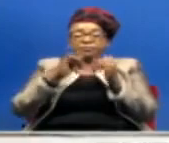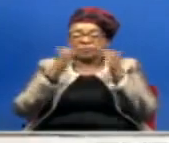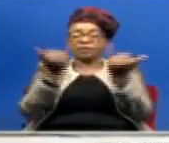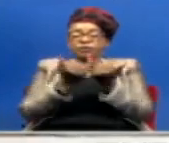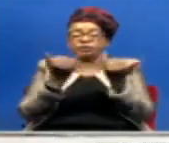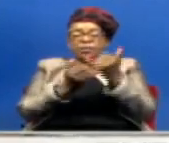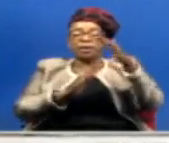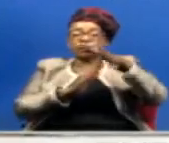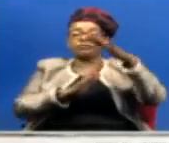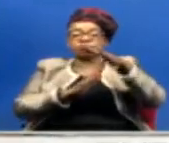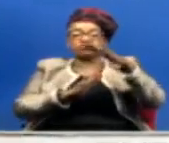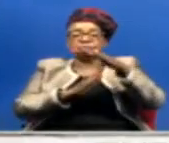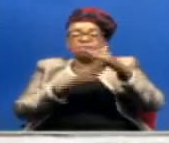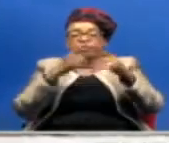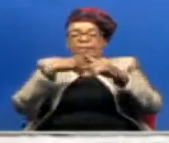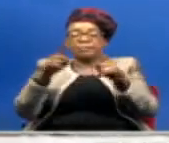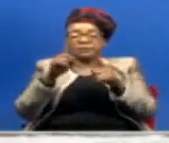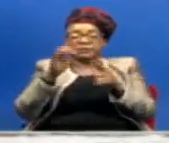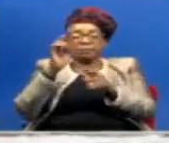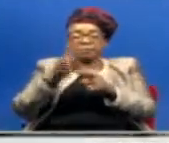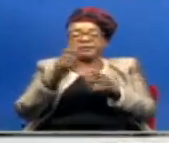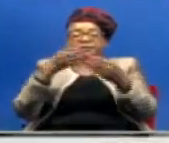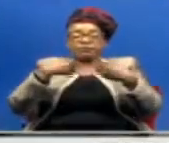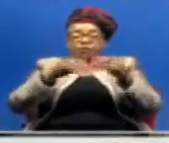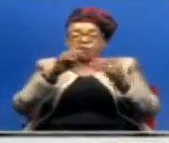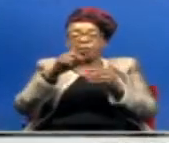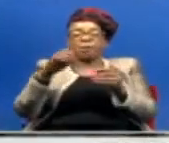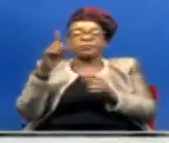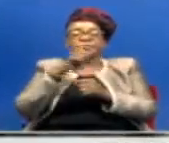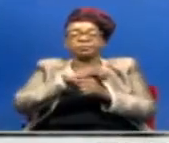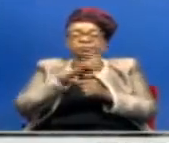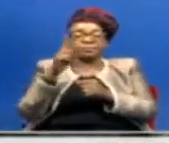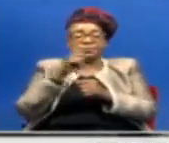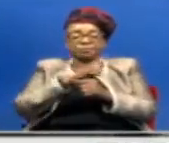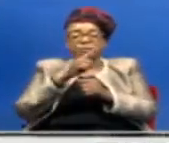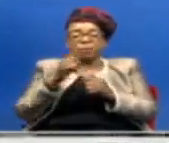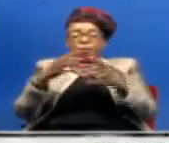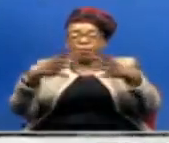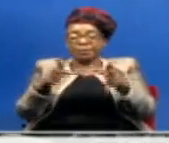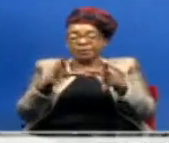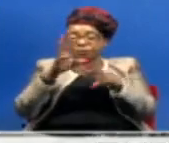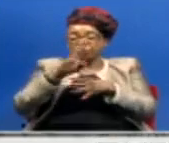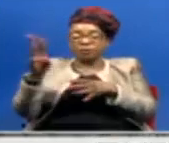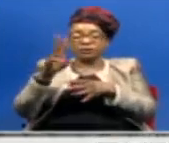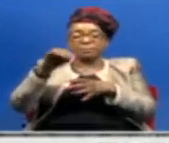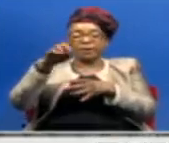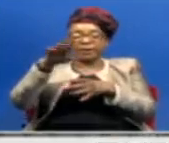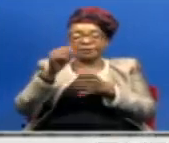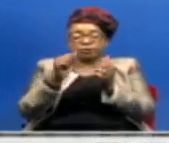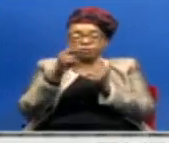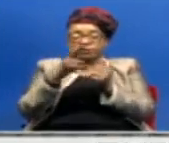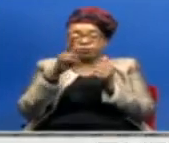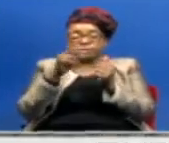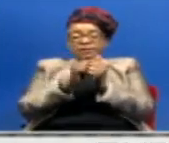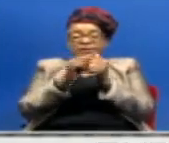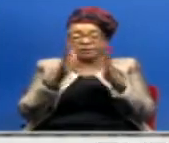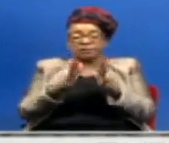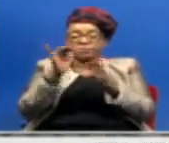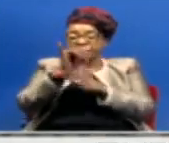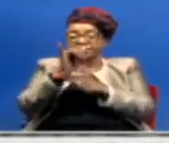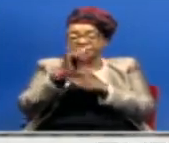attacks by Hamas follow one of the deadliest periods in the Israel-occupied West Bank in nearly two decades. The violence has been driven by frequent